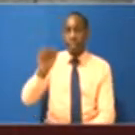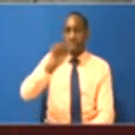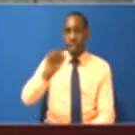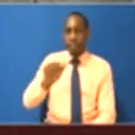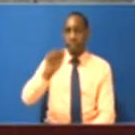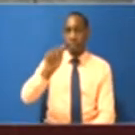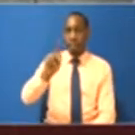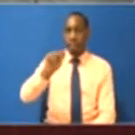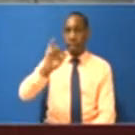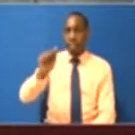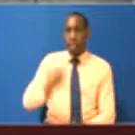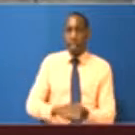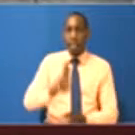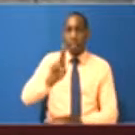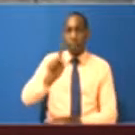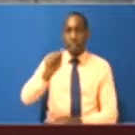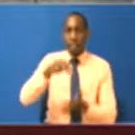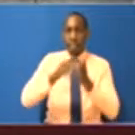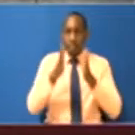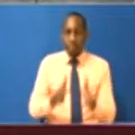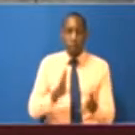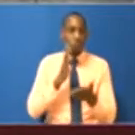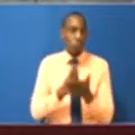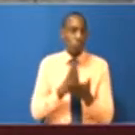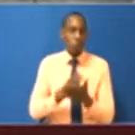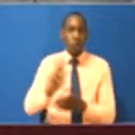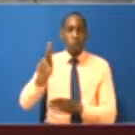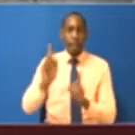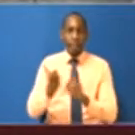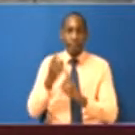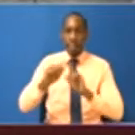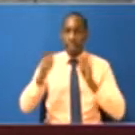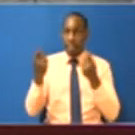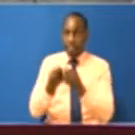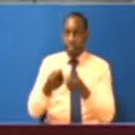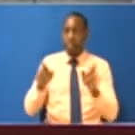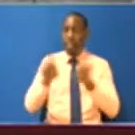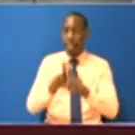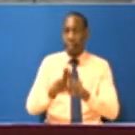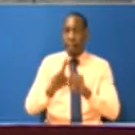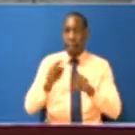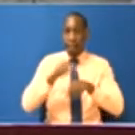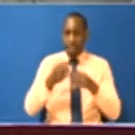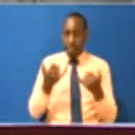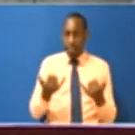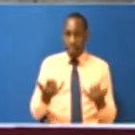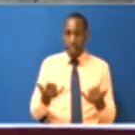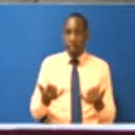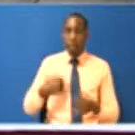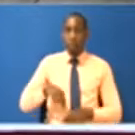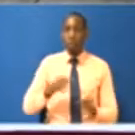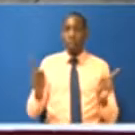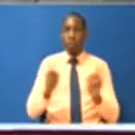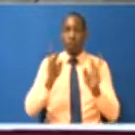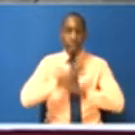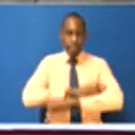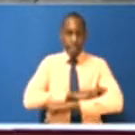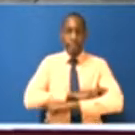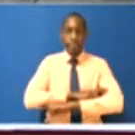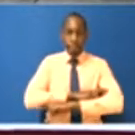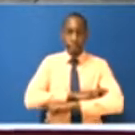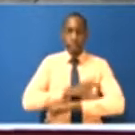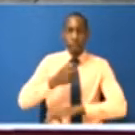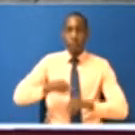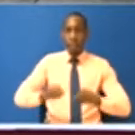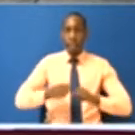johnson sakada the uda candidate of course in the kenya kwanzaa team as well but for now let's take that a break